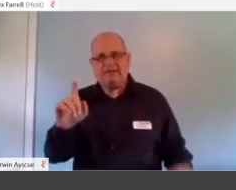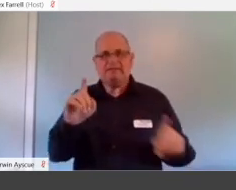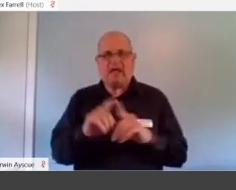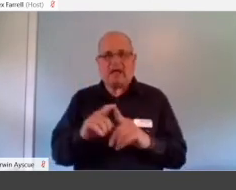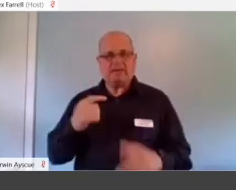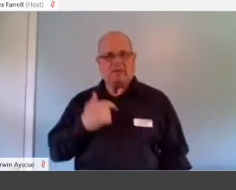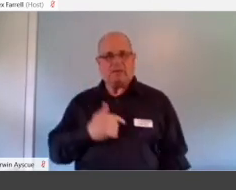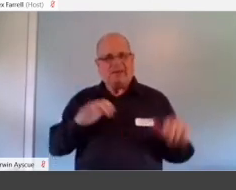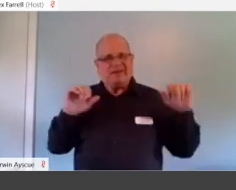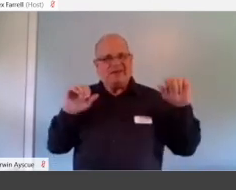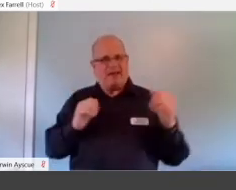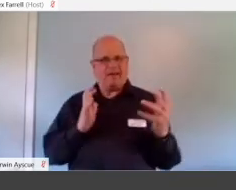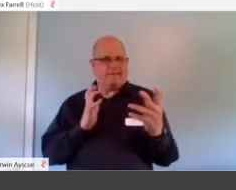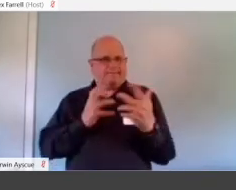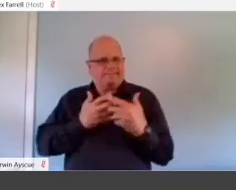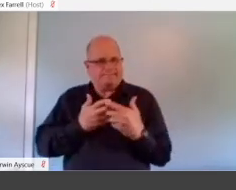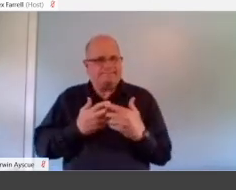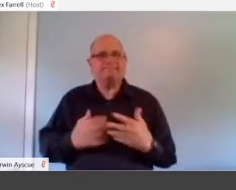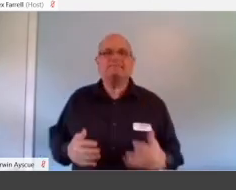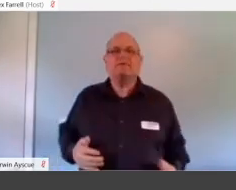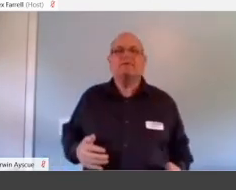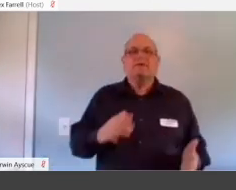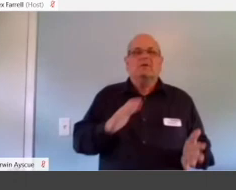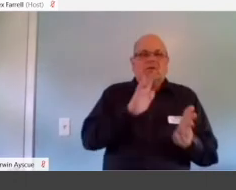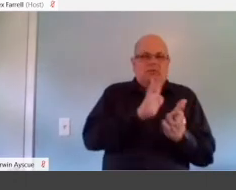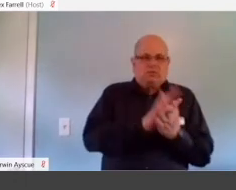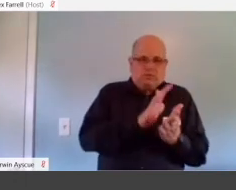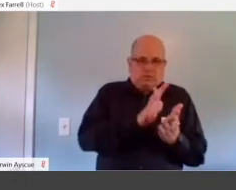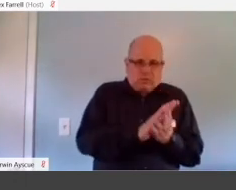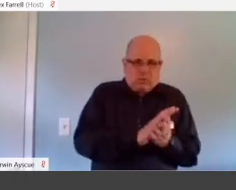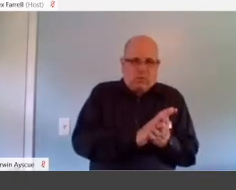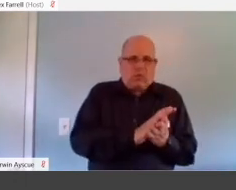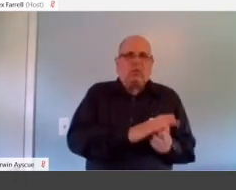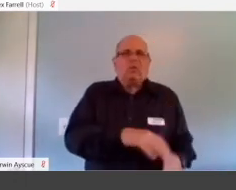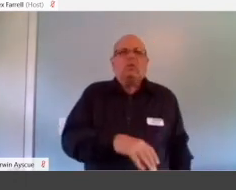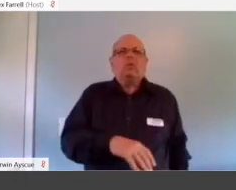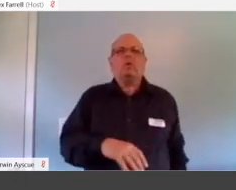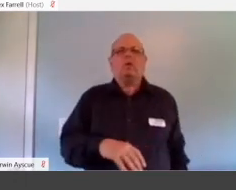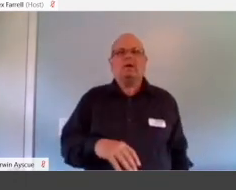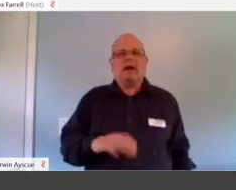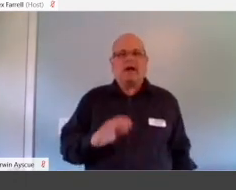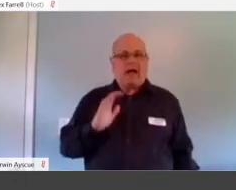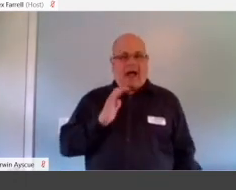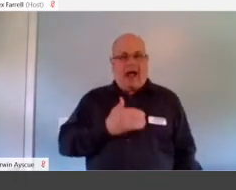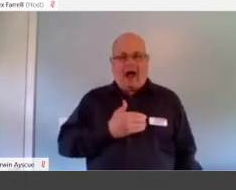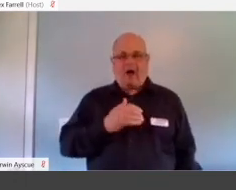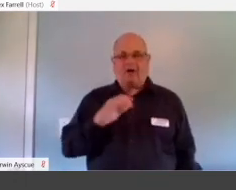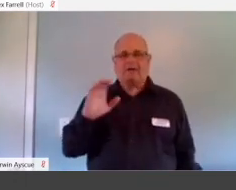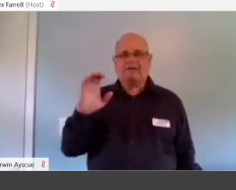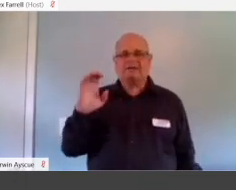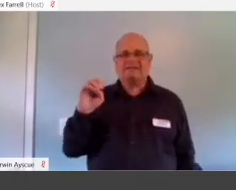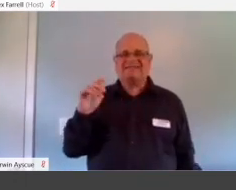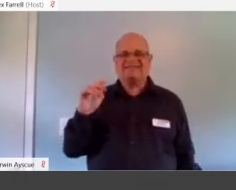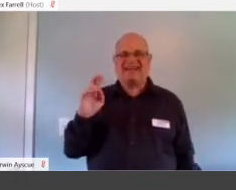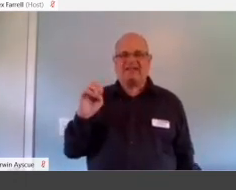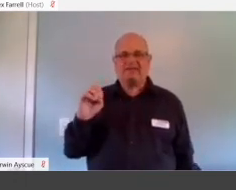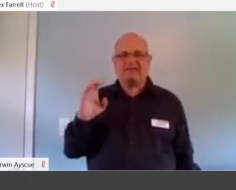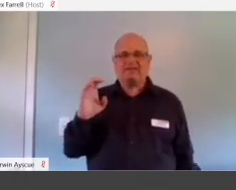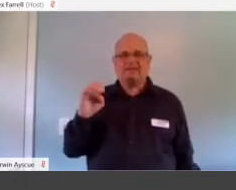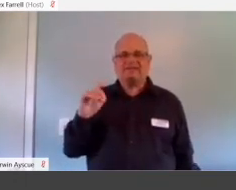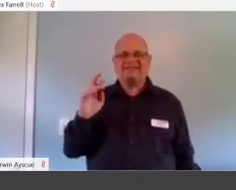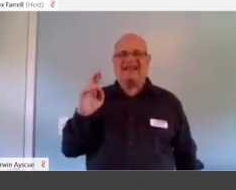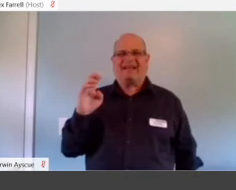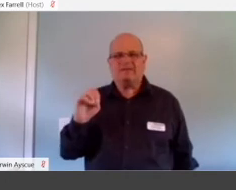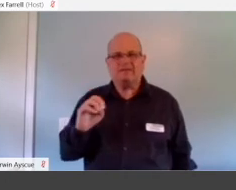possible. And so on our school side of things, with Center, we make sure that accessibility isn't just